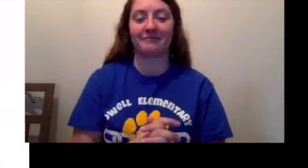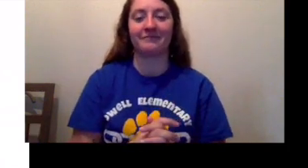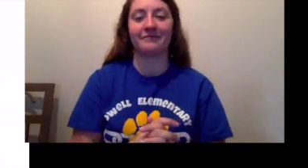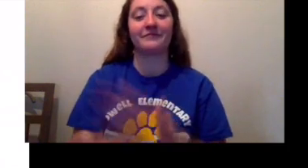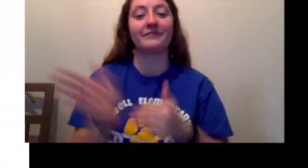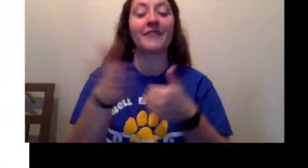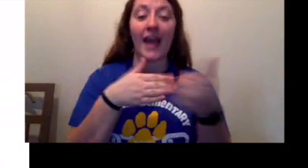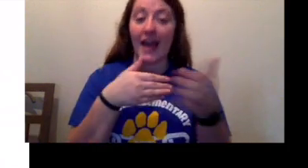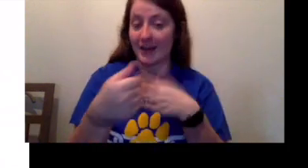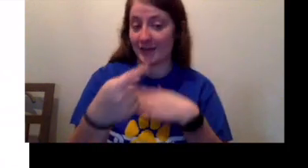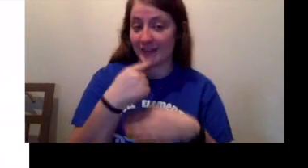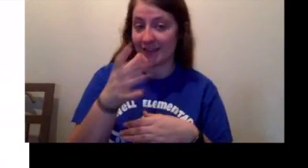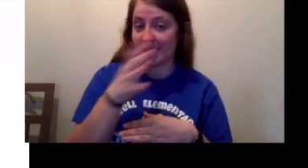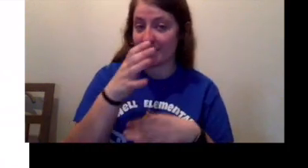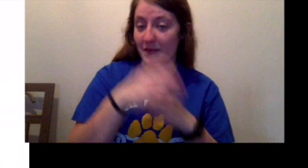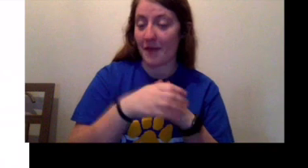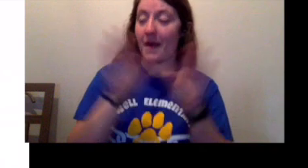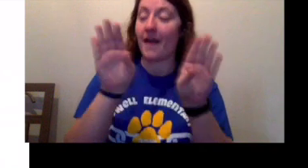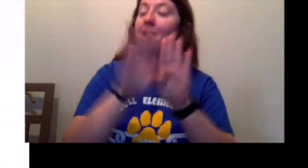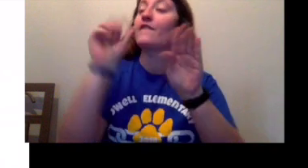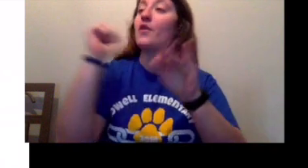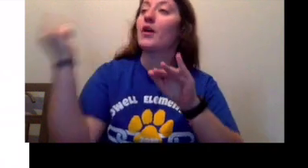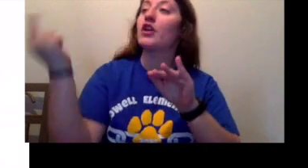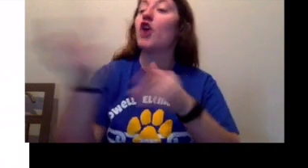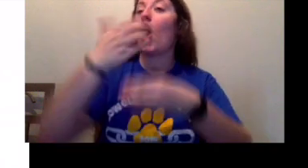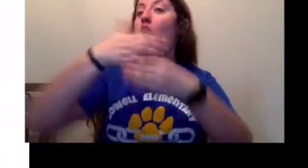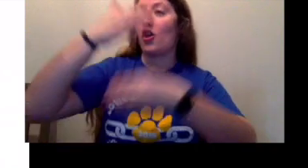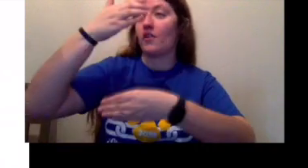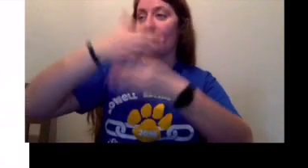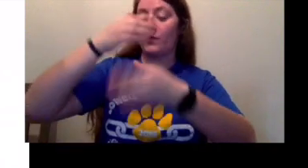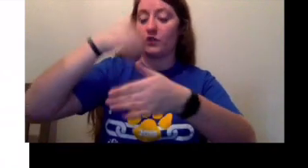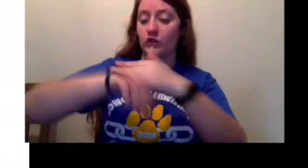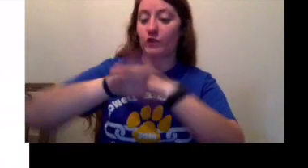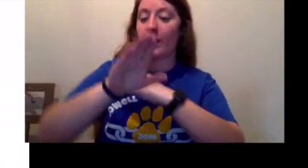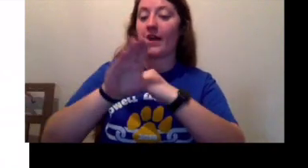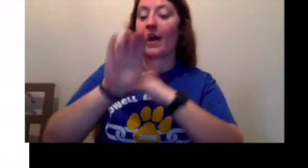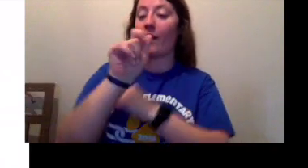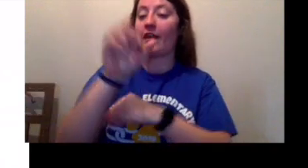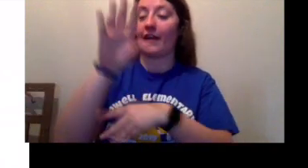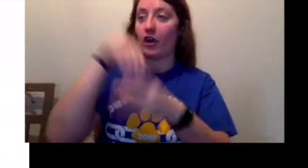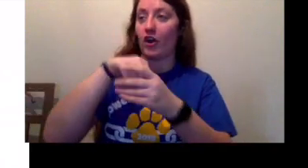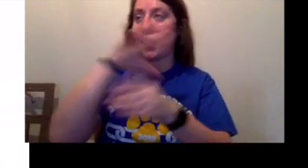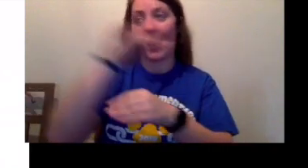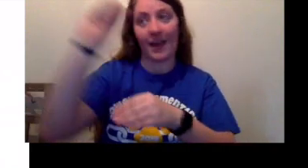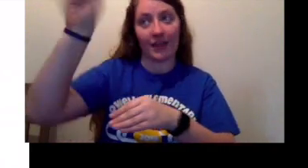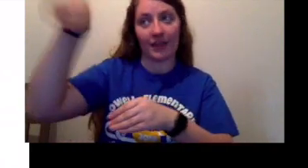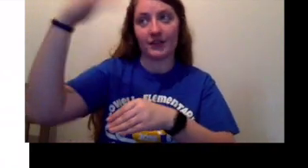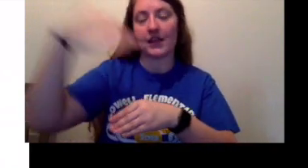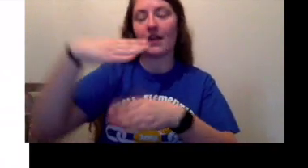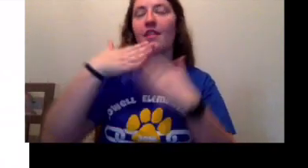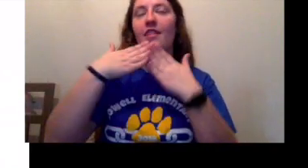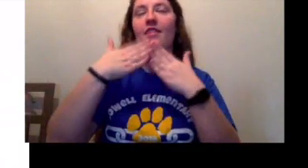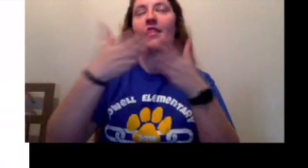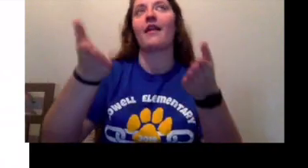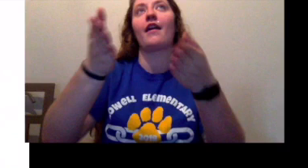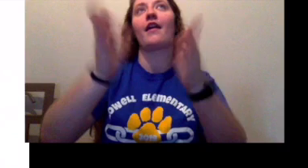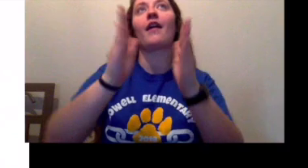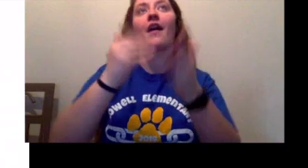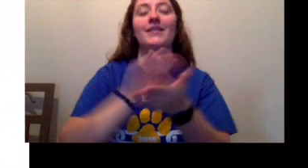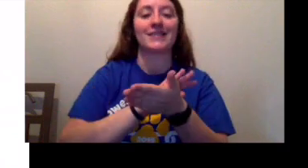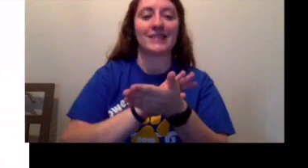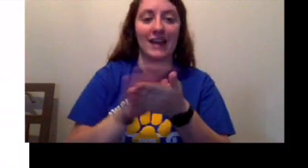Anyway, Mama said, I have opened every window, Henrik, to let the air in and the sunlight. Thank goodness it is such a beautiful